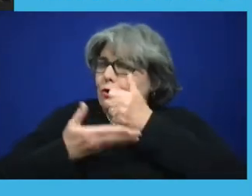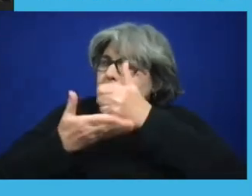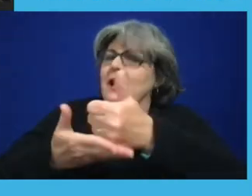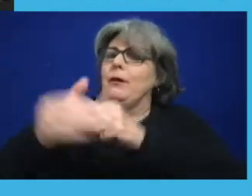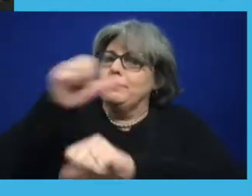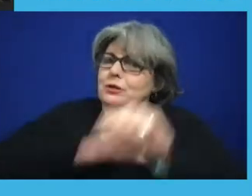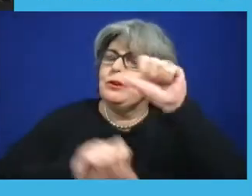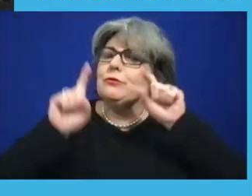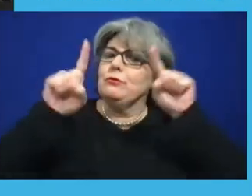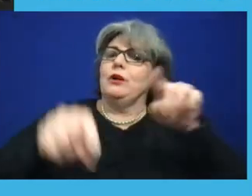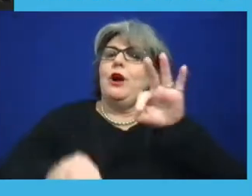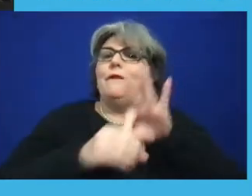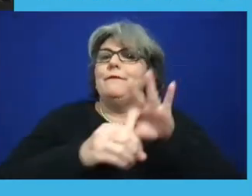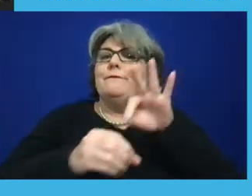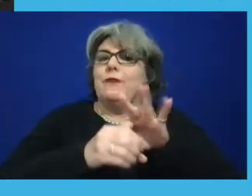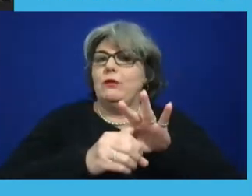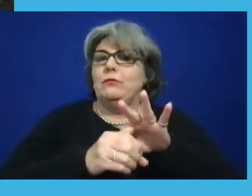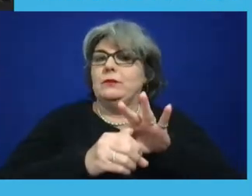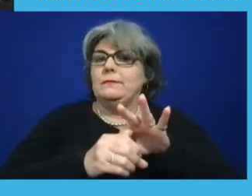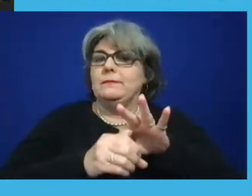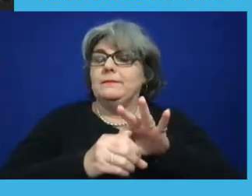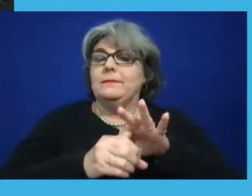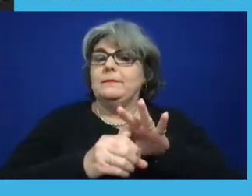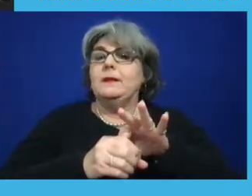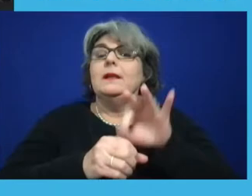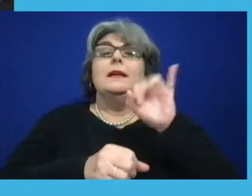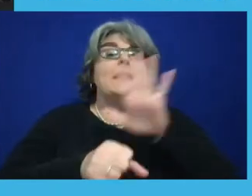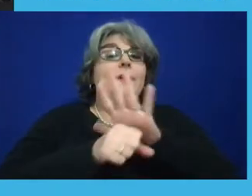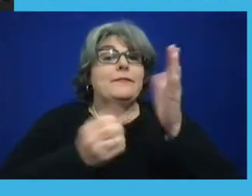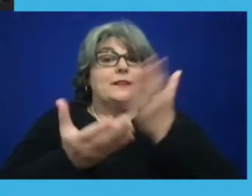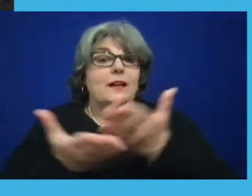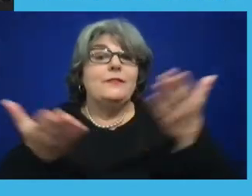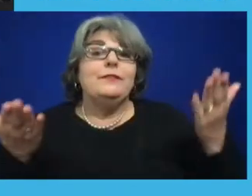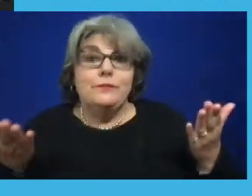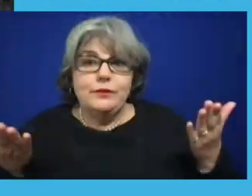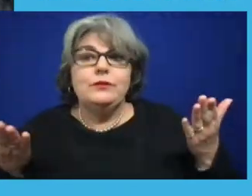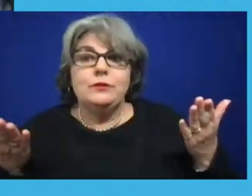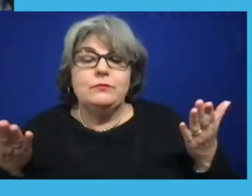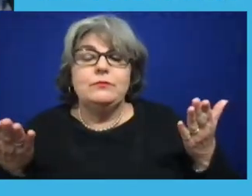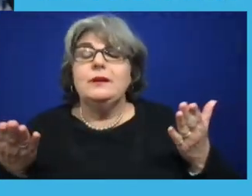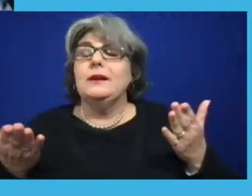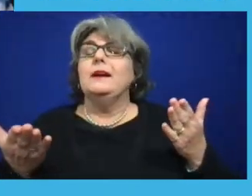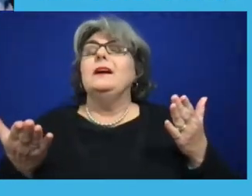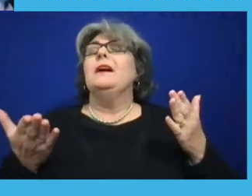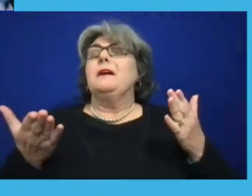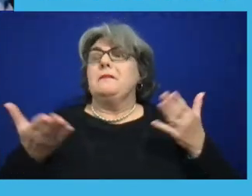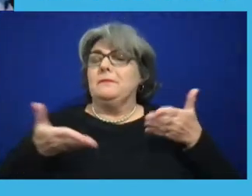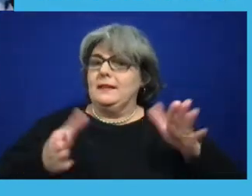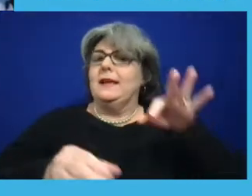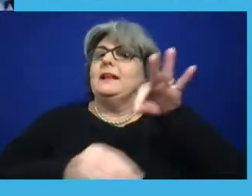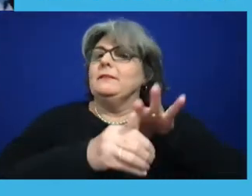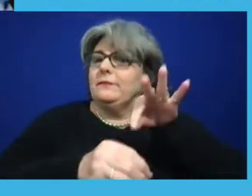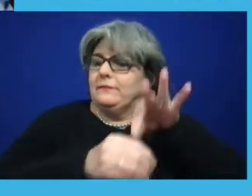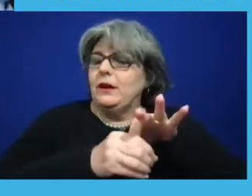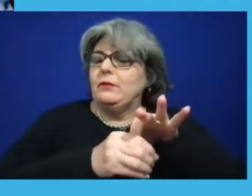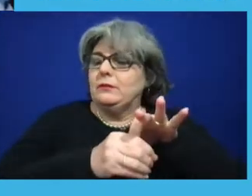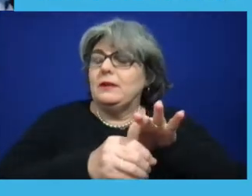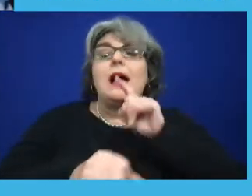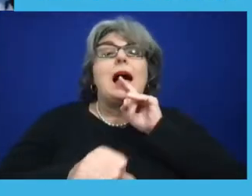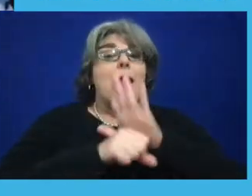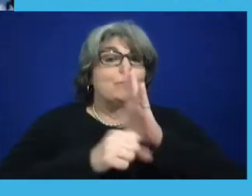and family members, your neighbors and your co-workers do the same. Because enough of us, if enough of